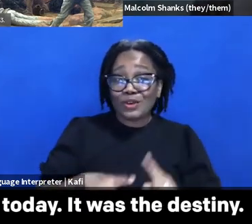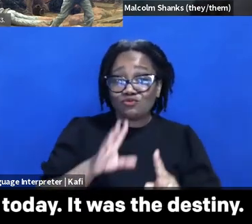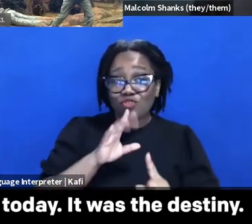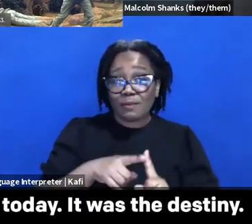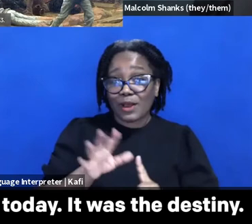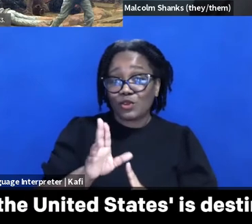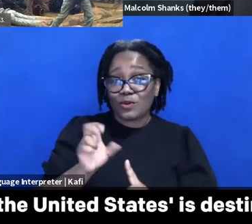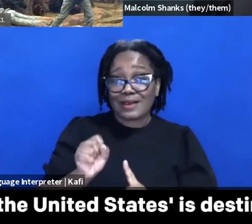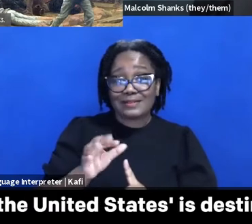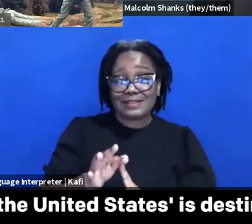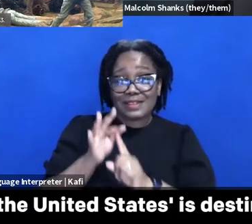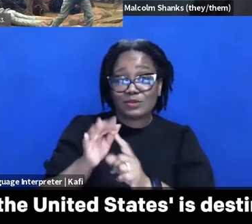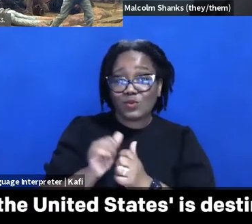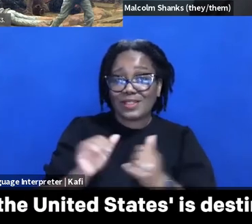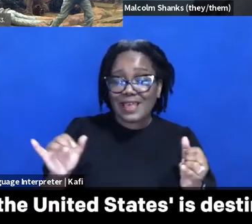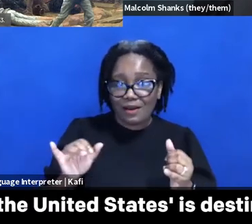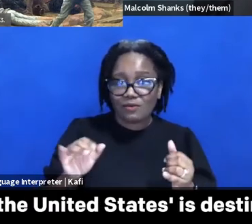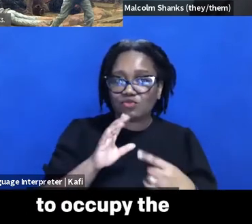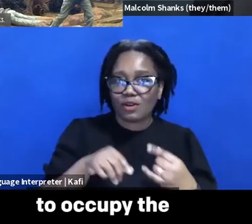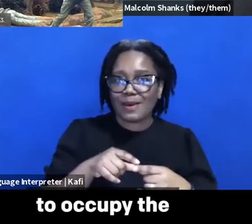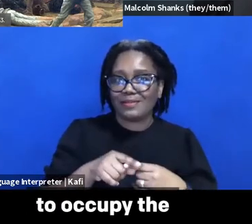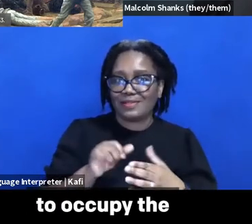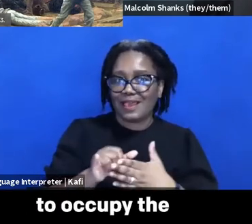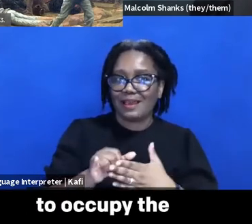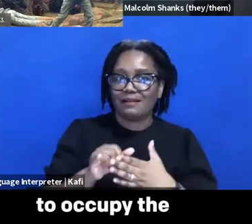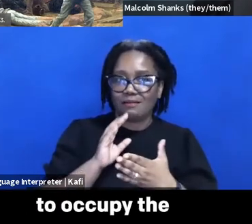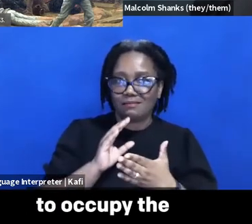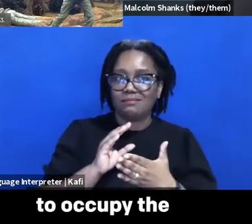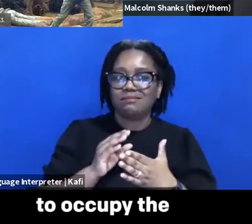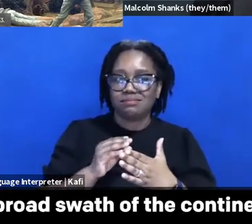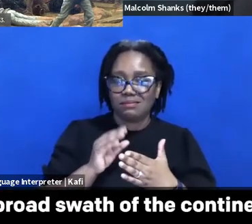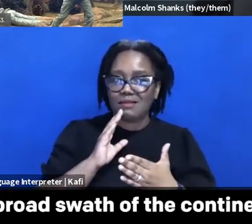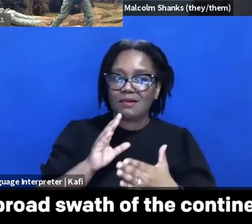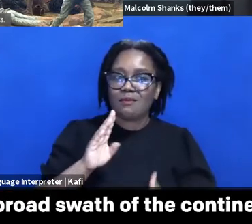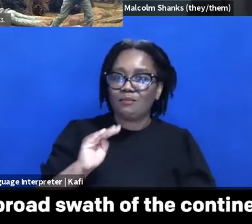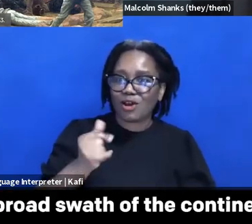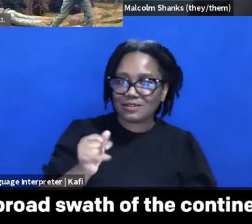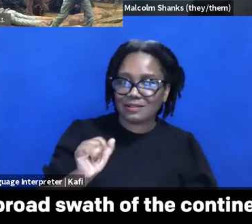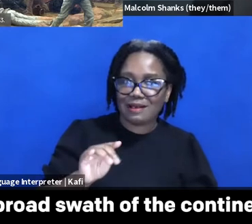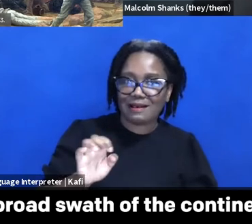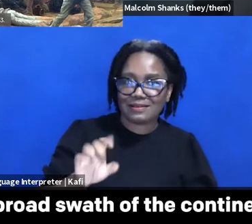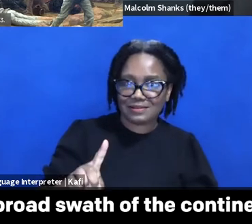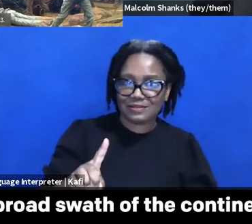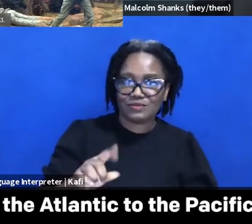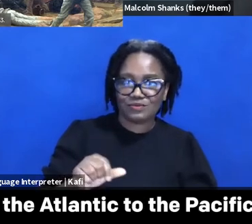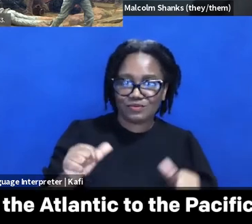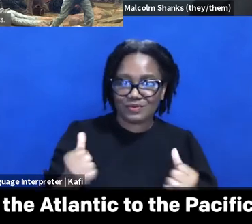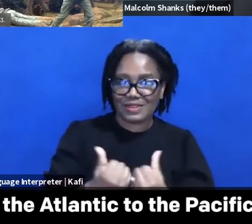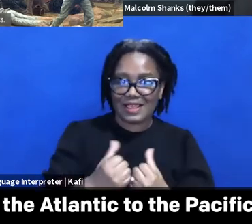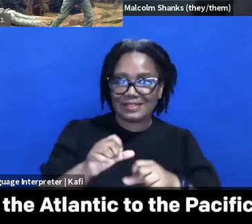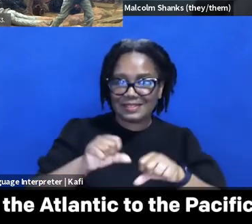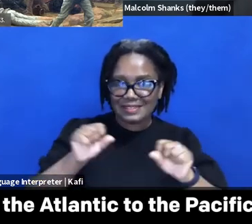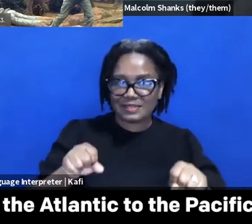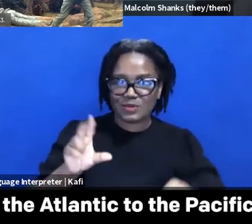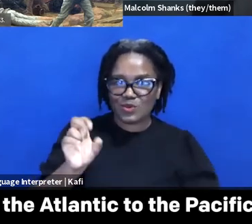was the destiny, it was the United States' destiny to occupy the entire broad swath of the continent from the Atlantic